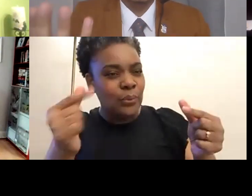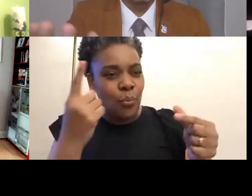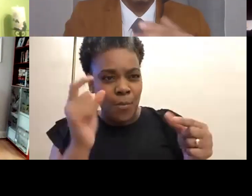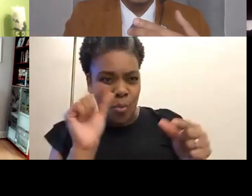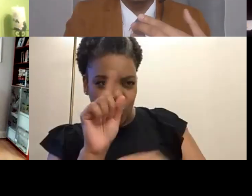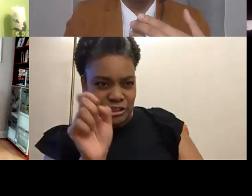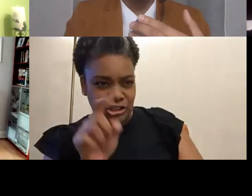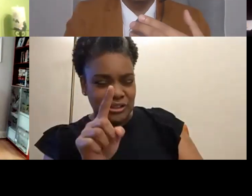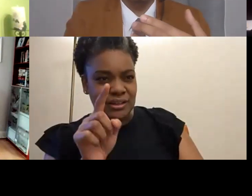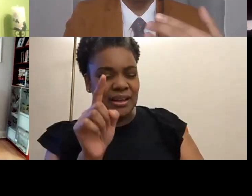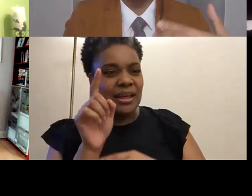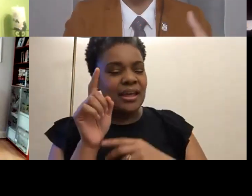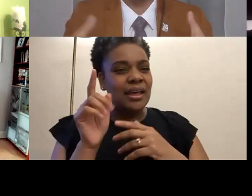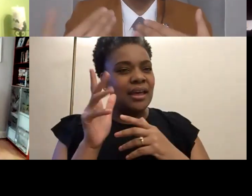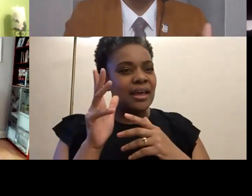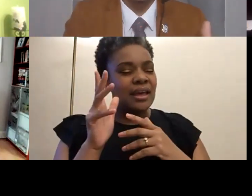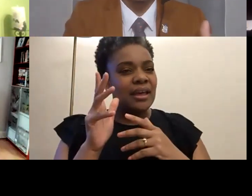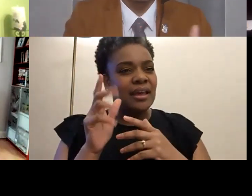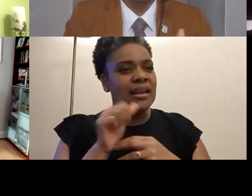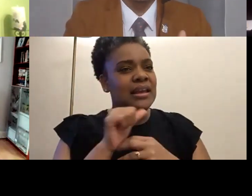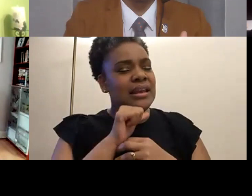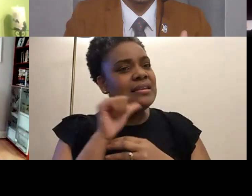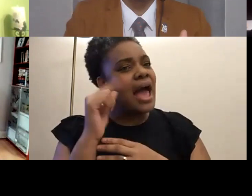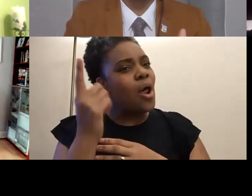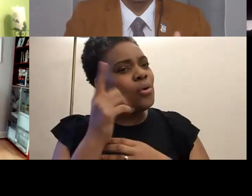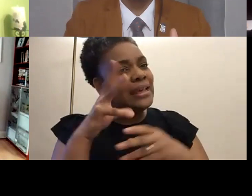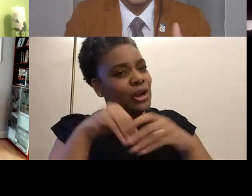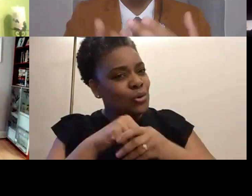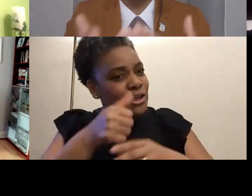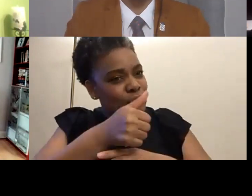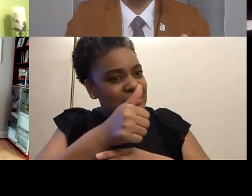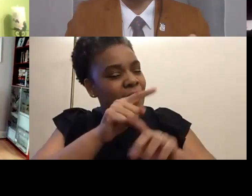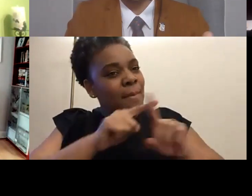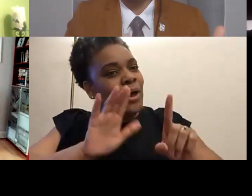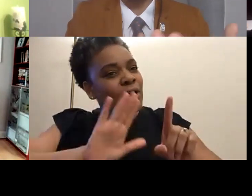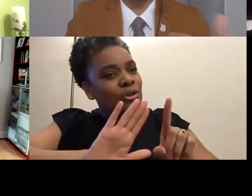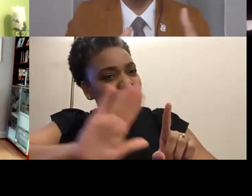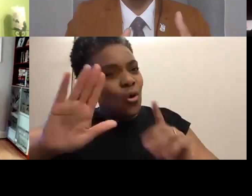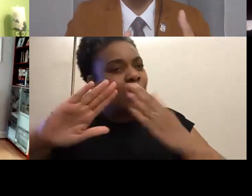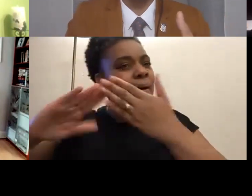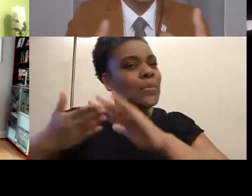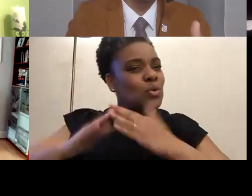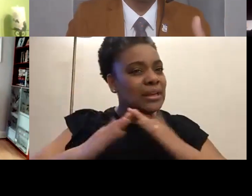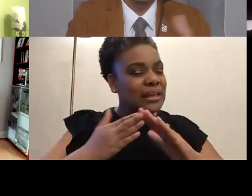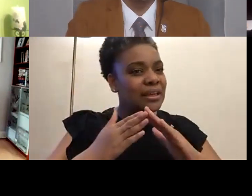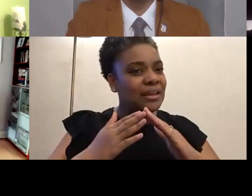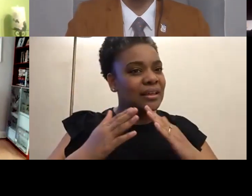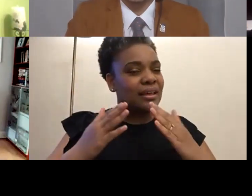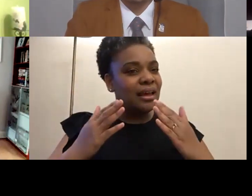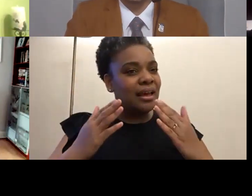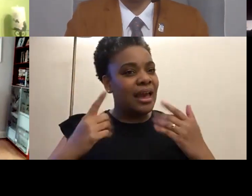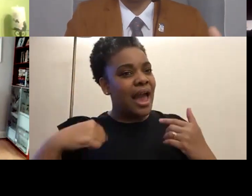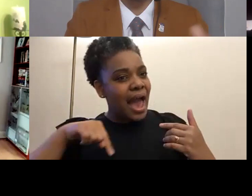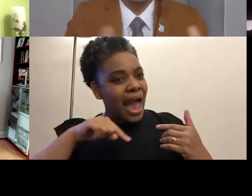This is with regard to, not just yourself, but your community. And many of our students are also parents. They're